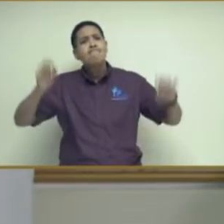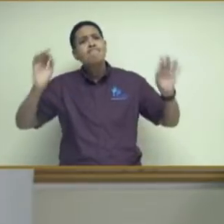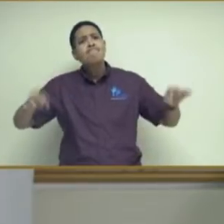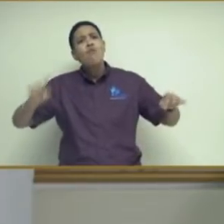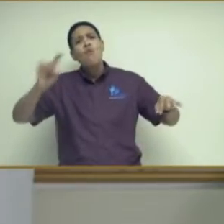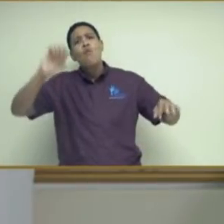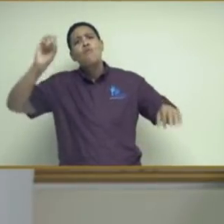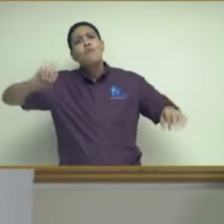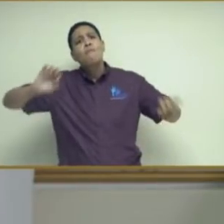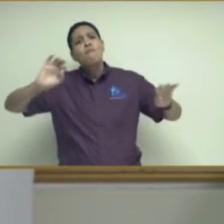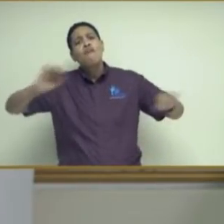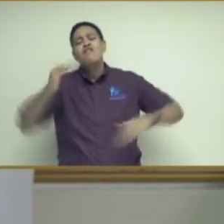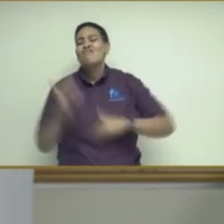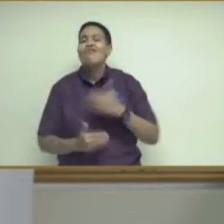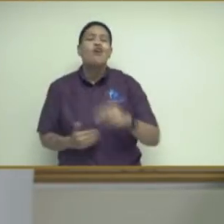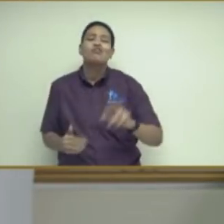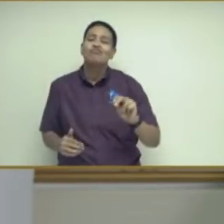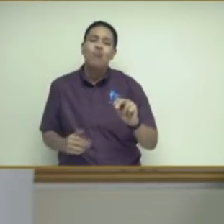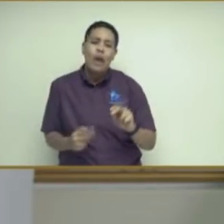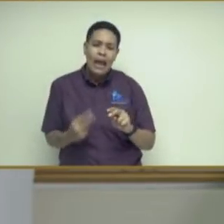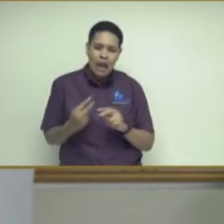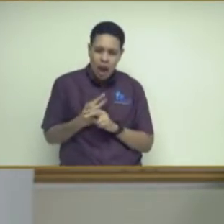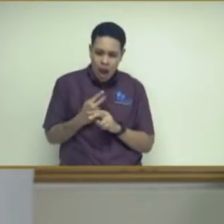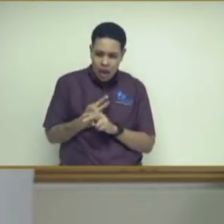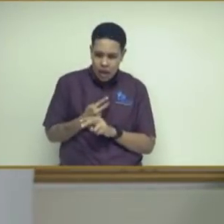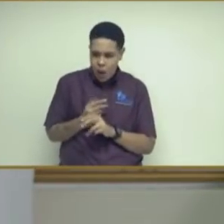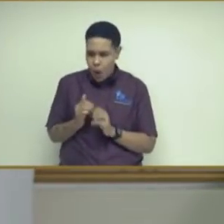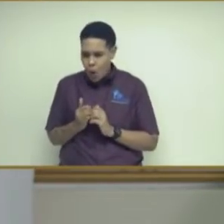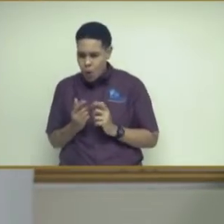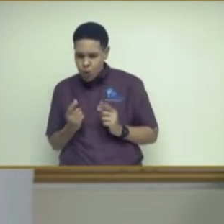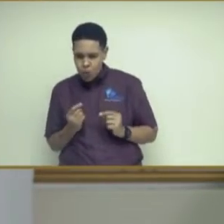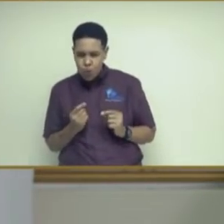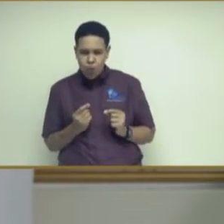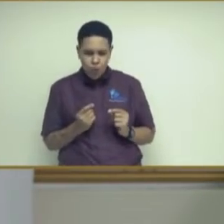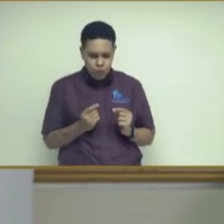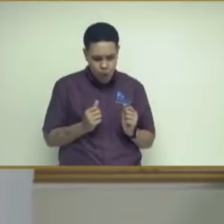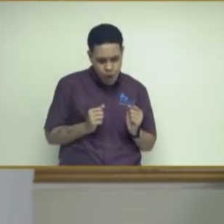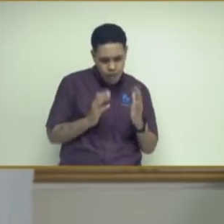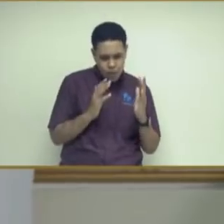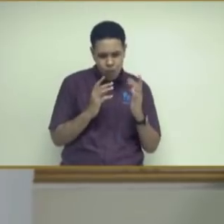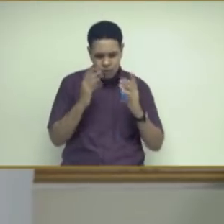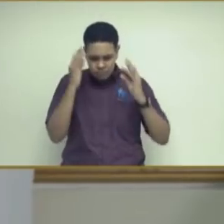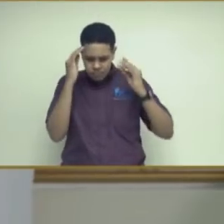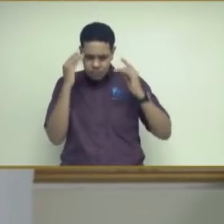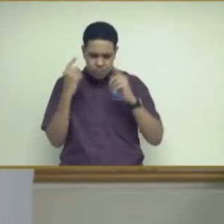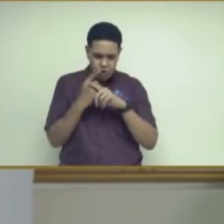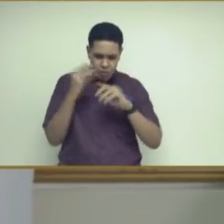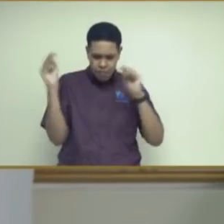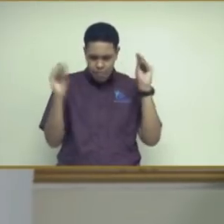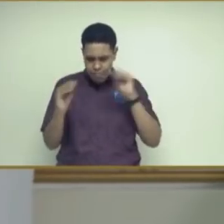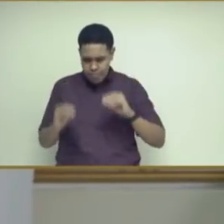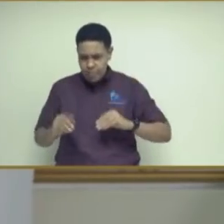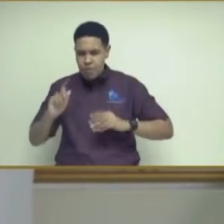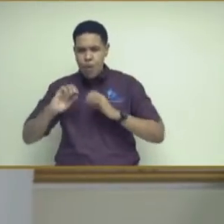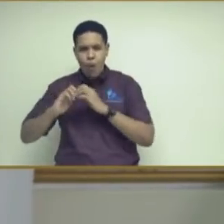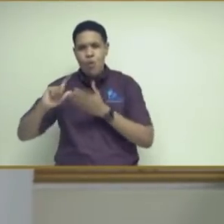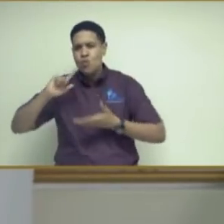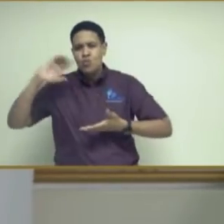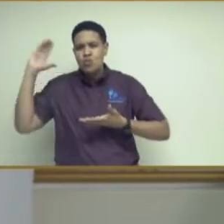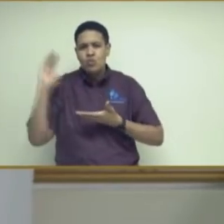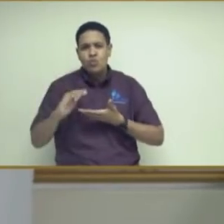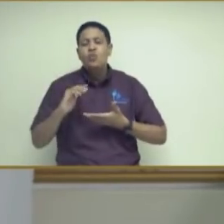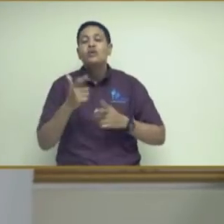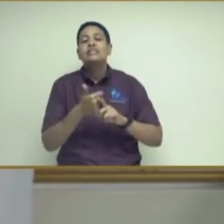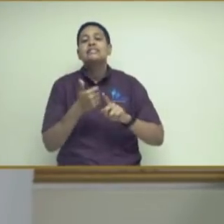a calculated method or approach to reduce or to minimize as best